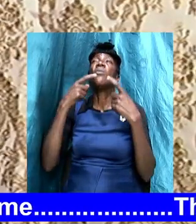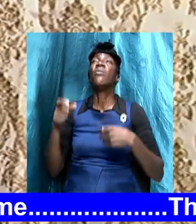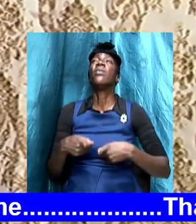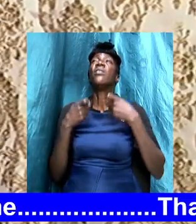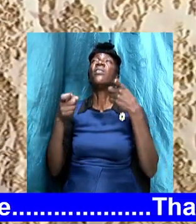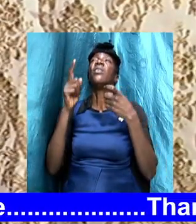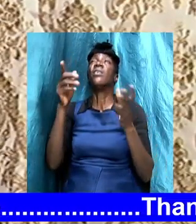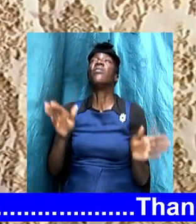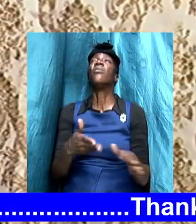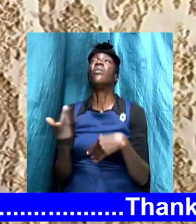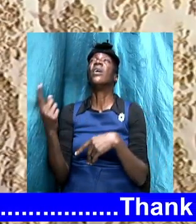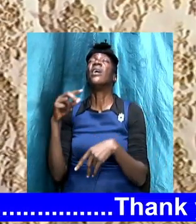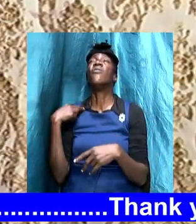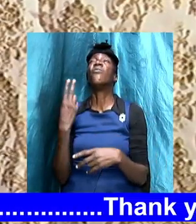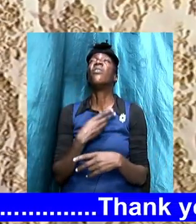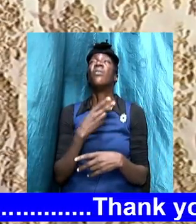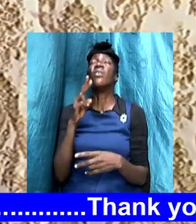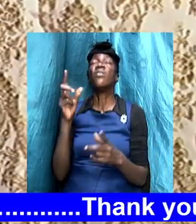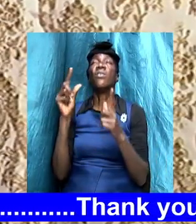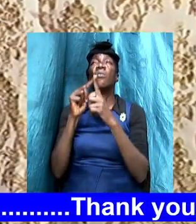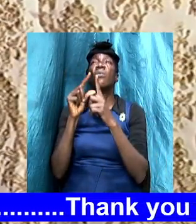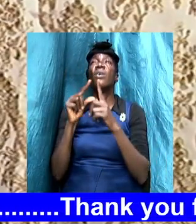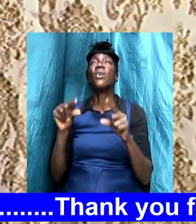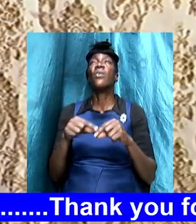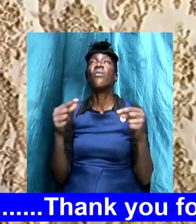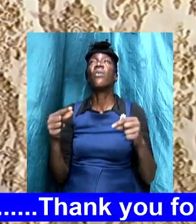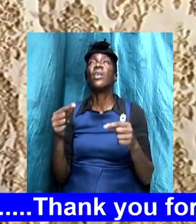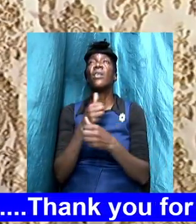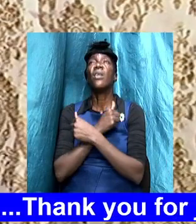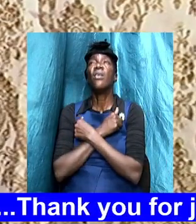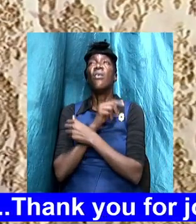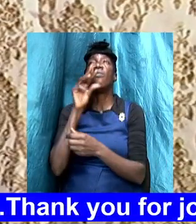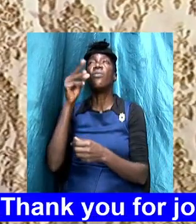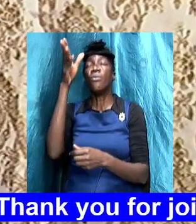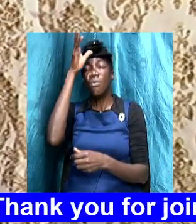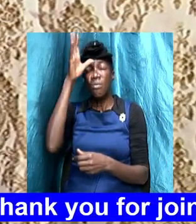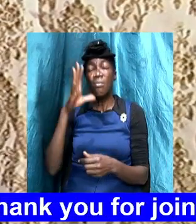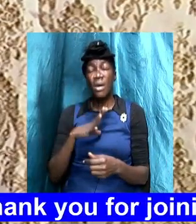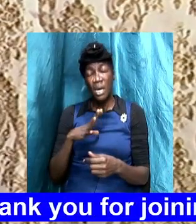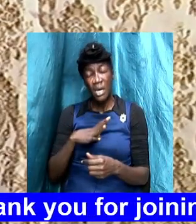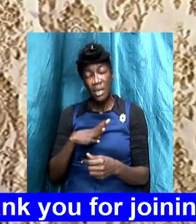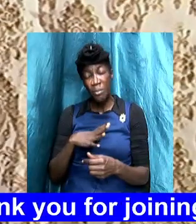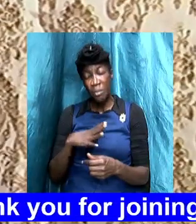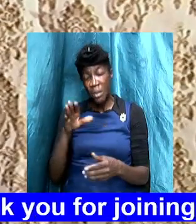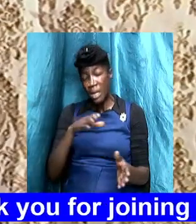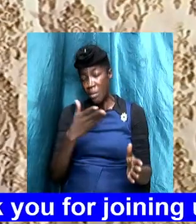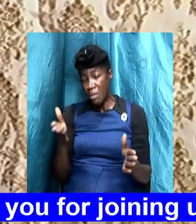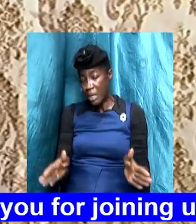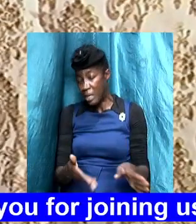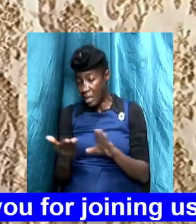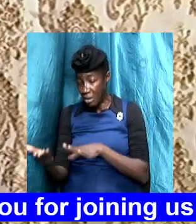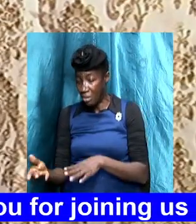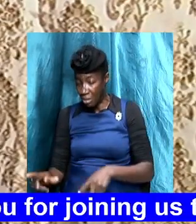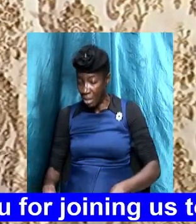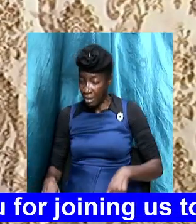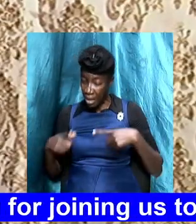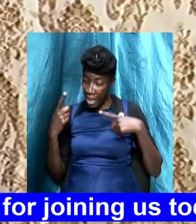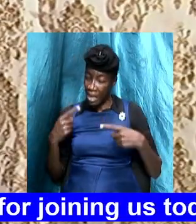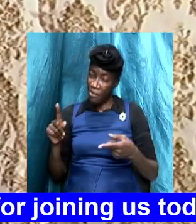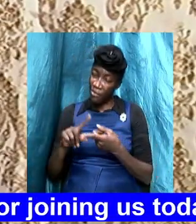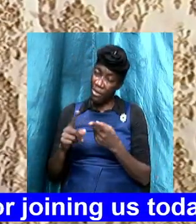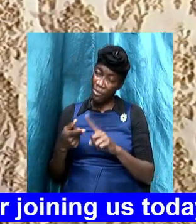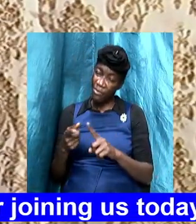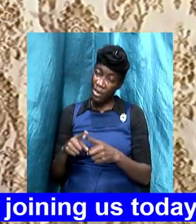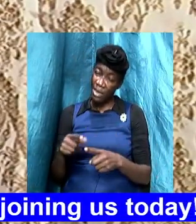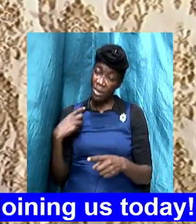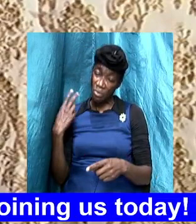for us. And your word declared, greater love at no man than this, that a man laid down his life for his friends. But while we were not even your